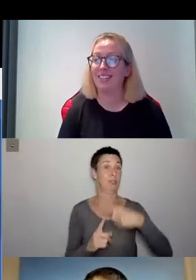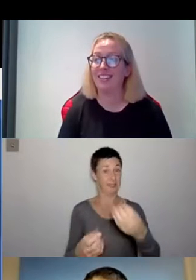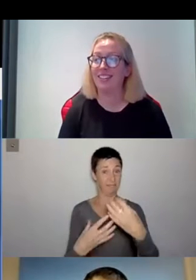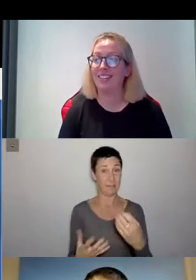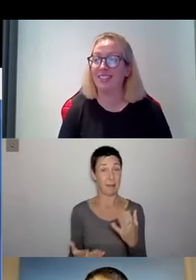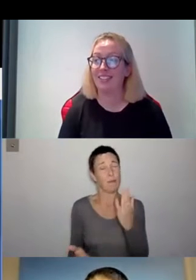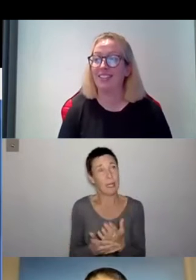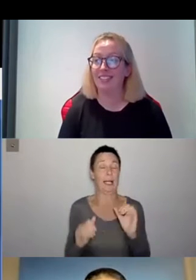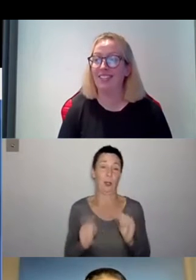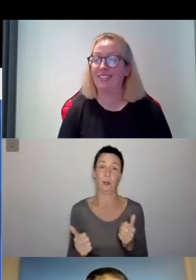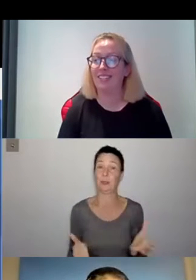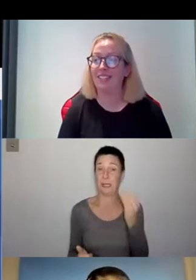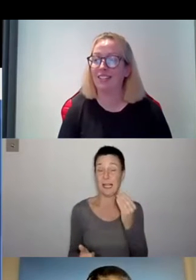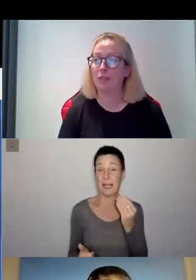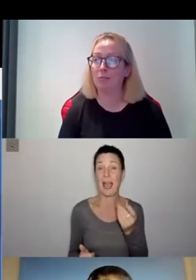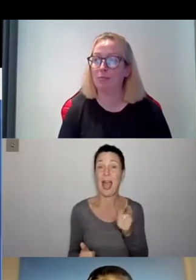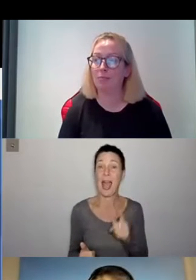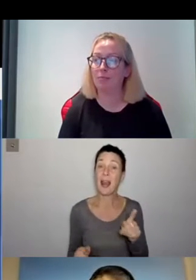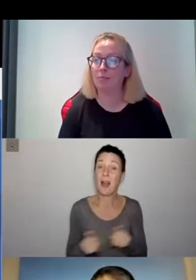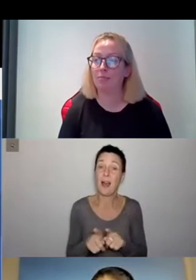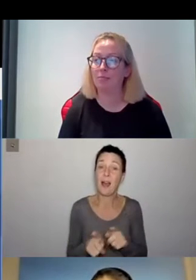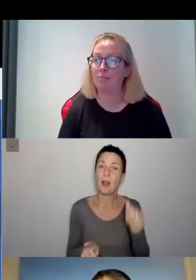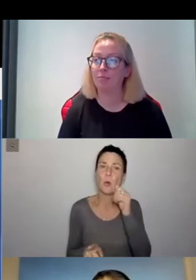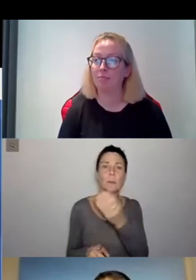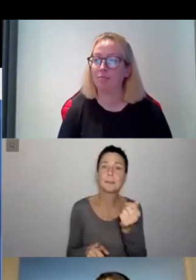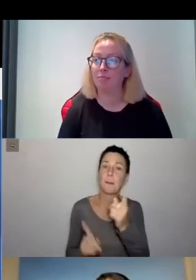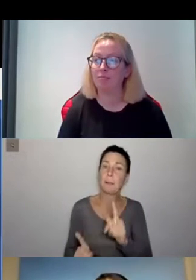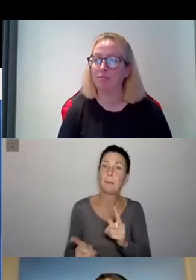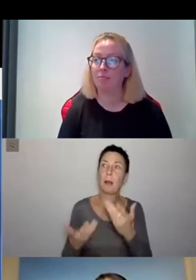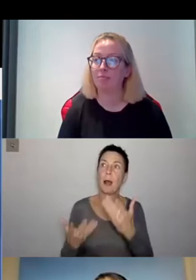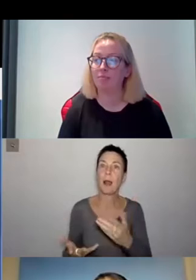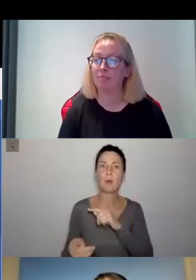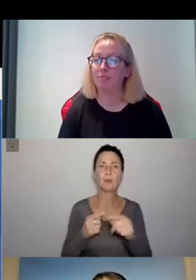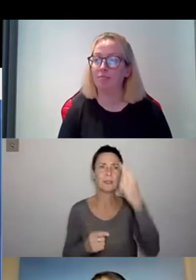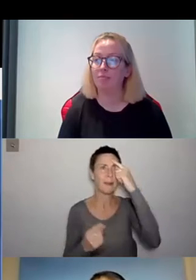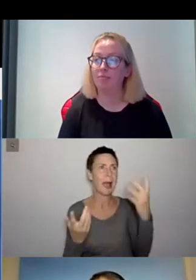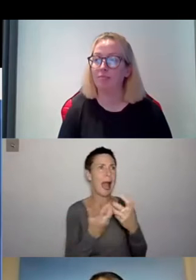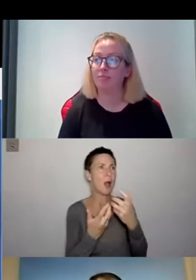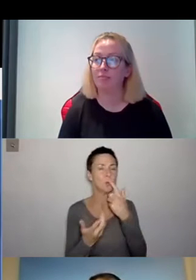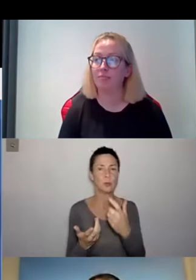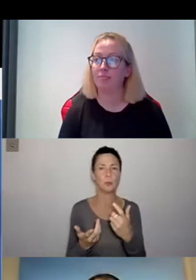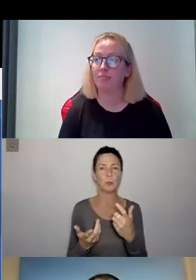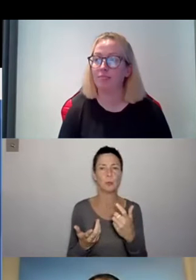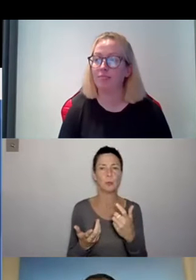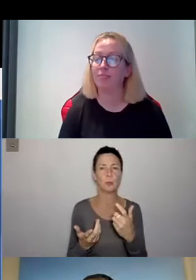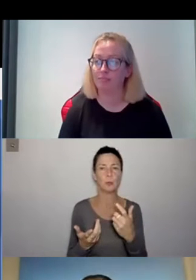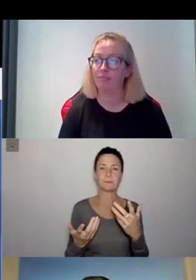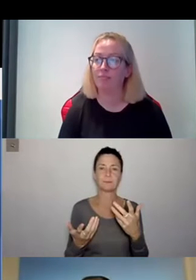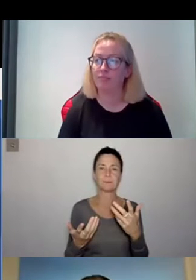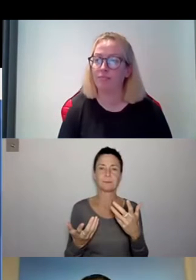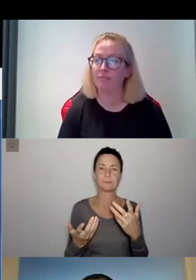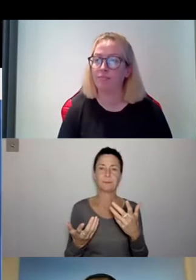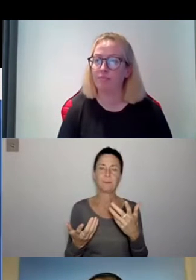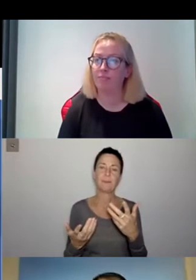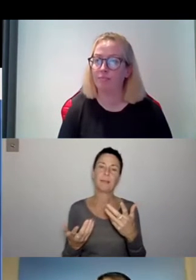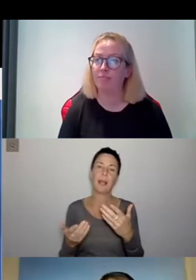really encouraging to hear. And I do know that some people are now trying to think about how to convert the language used within